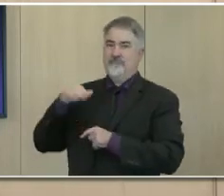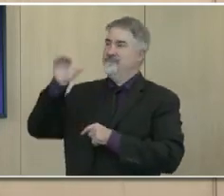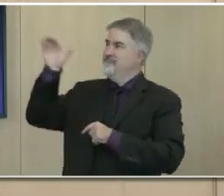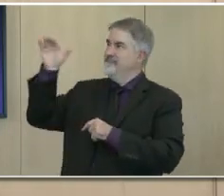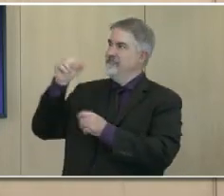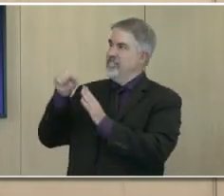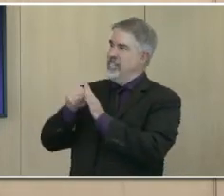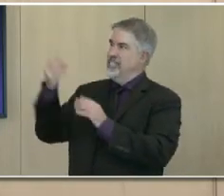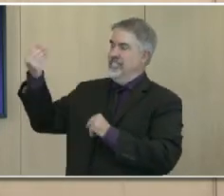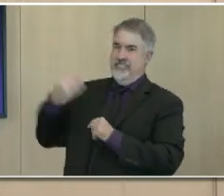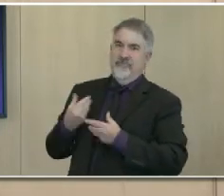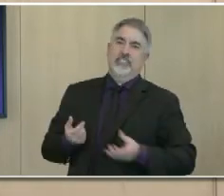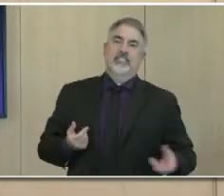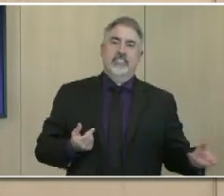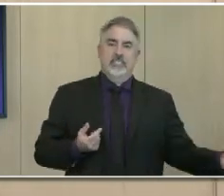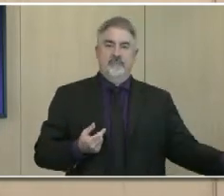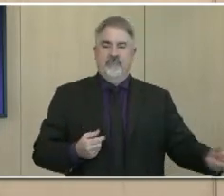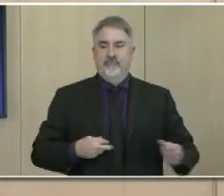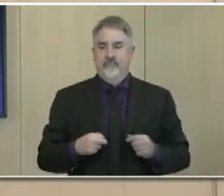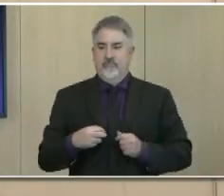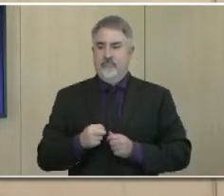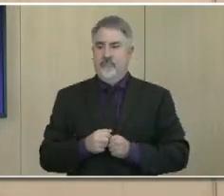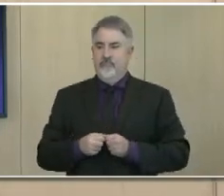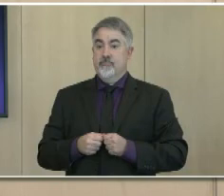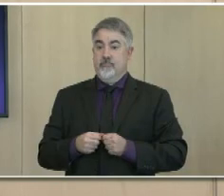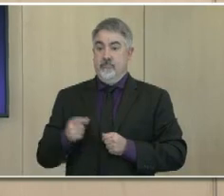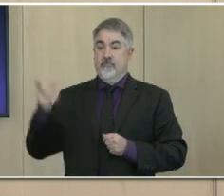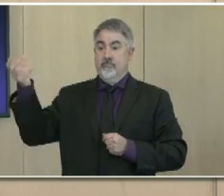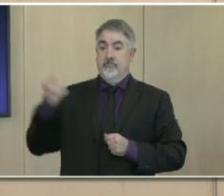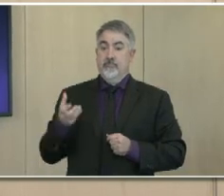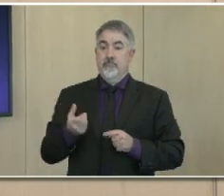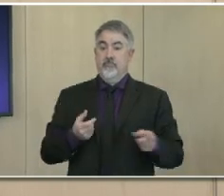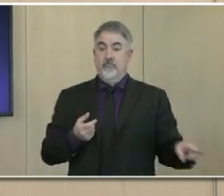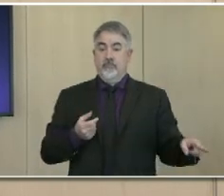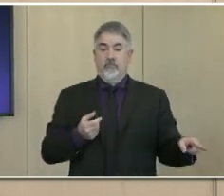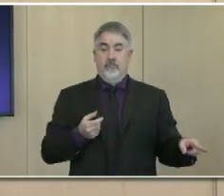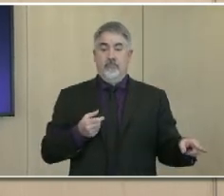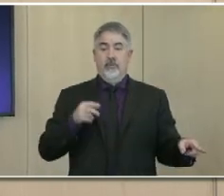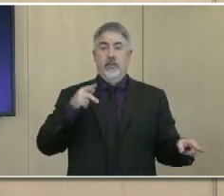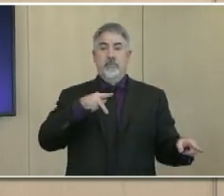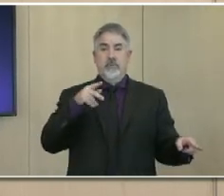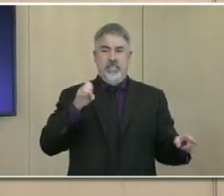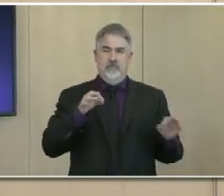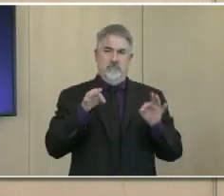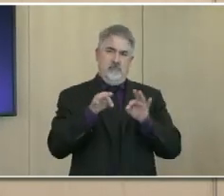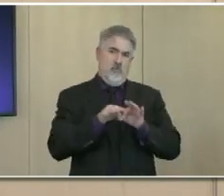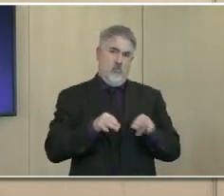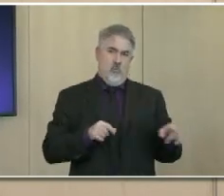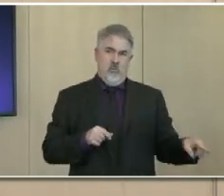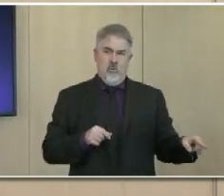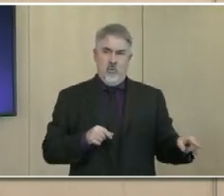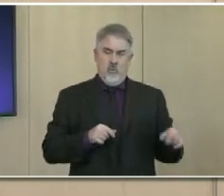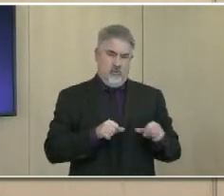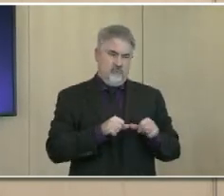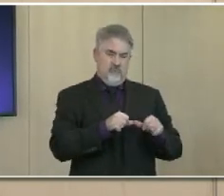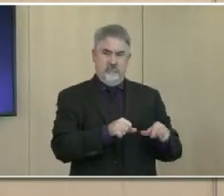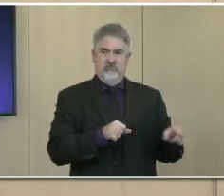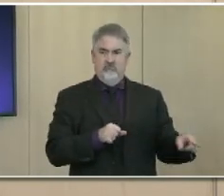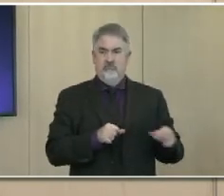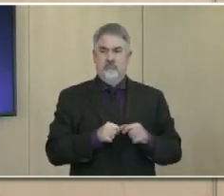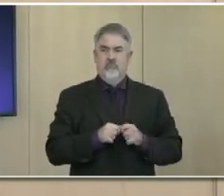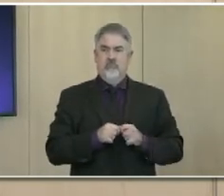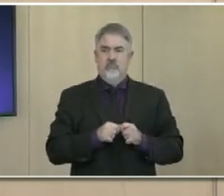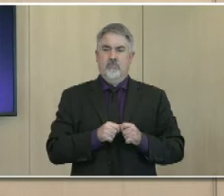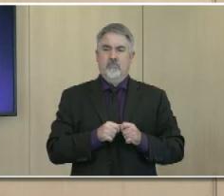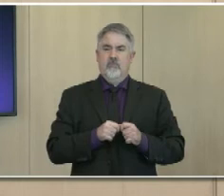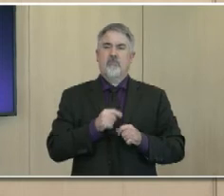do, they extend the life of the PPE, and they are doing everything that CDC and